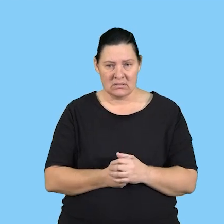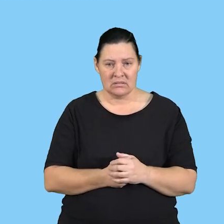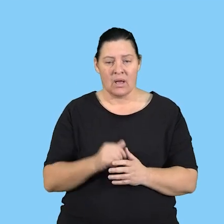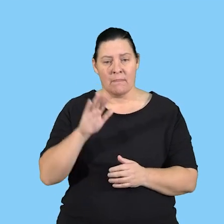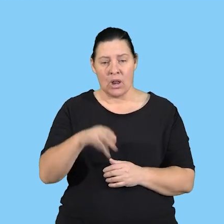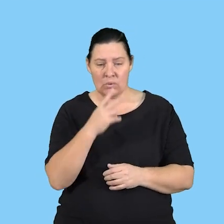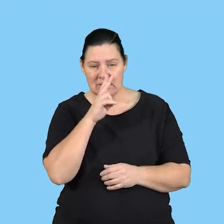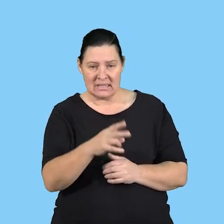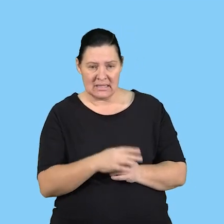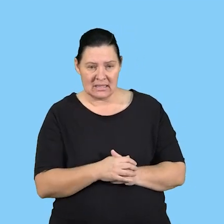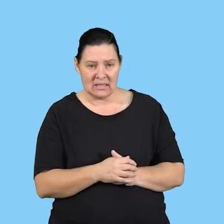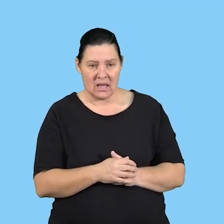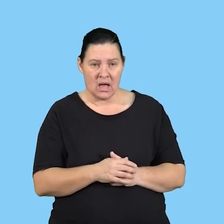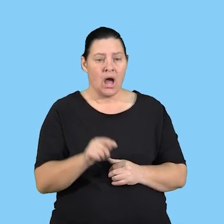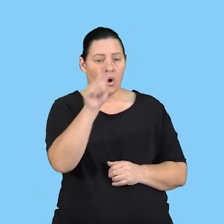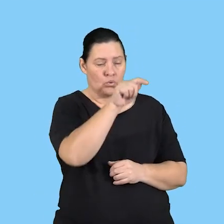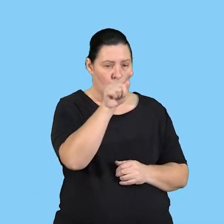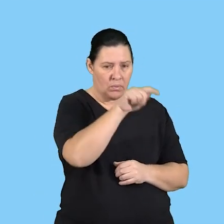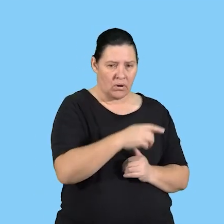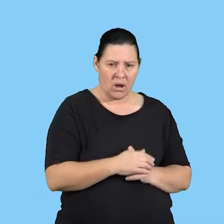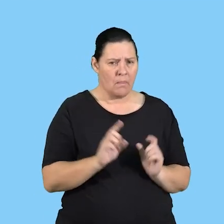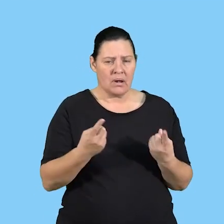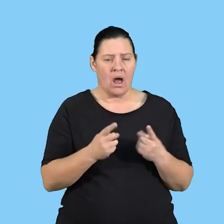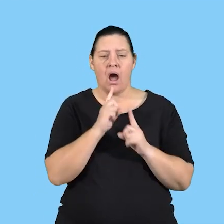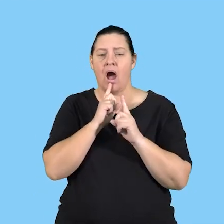So below you see that this learner could group the 5s,